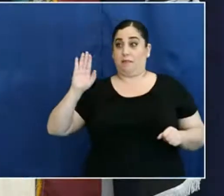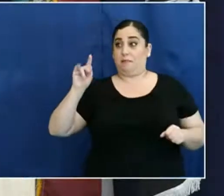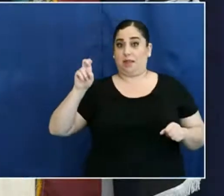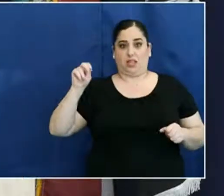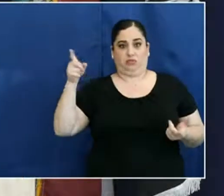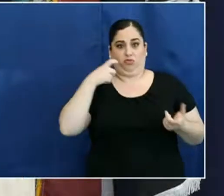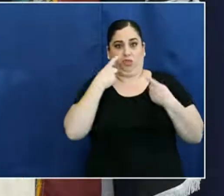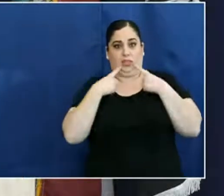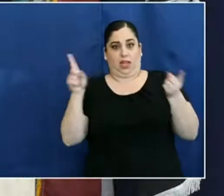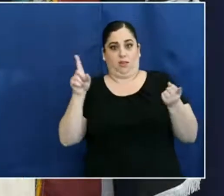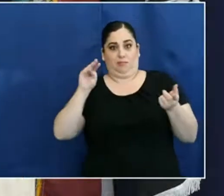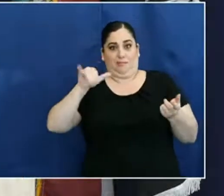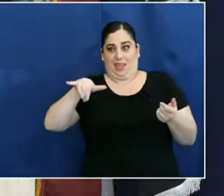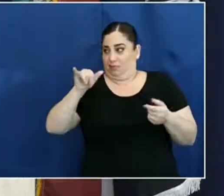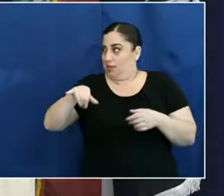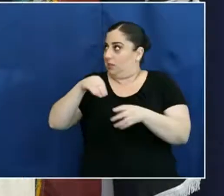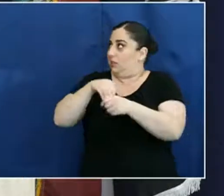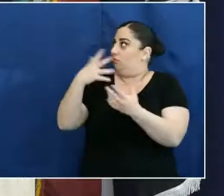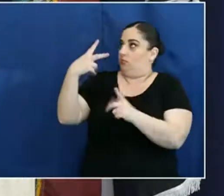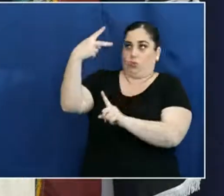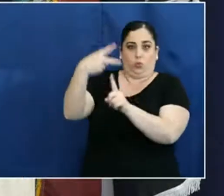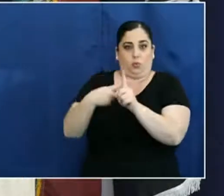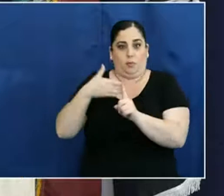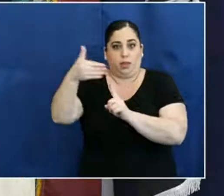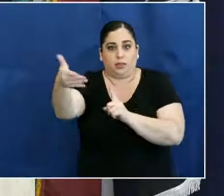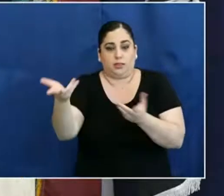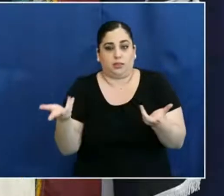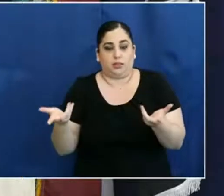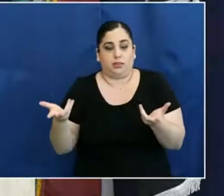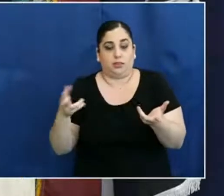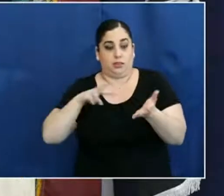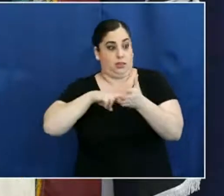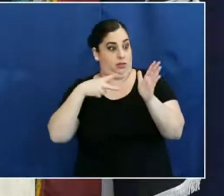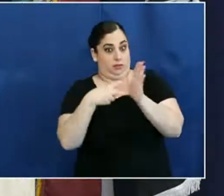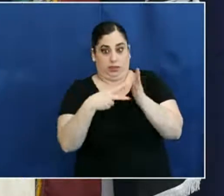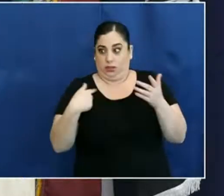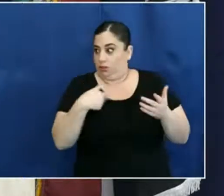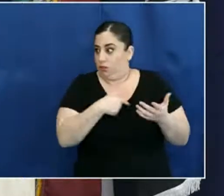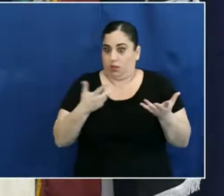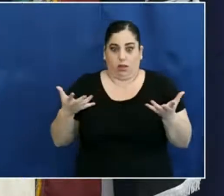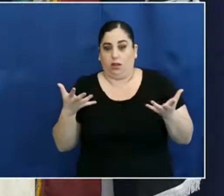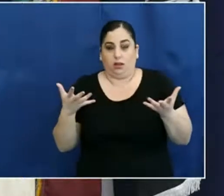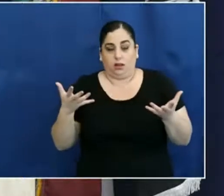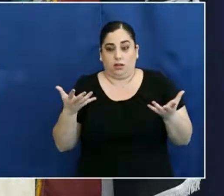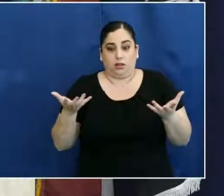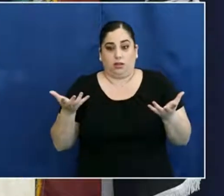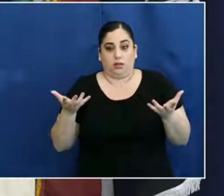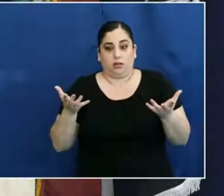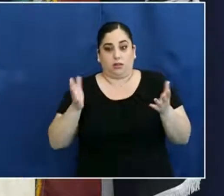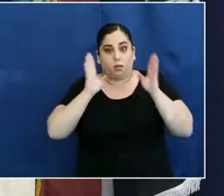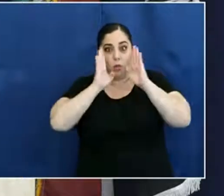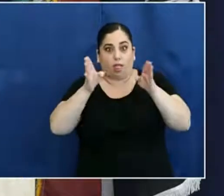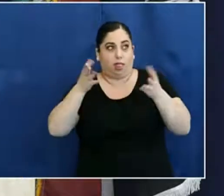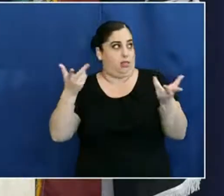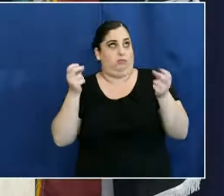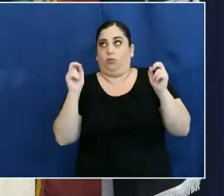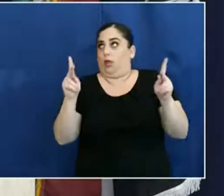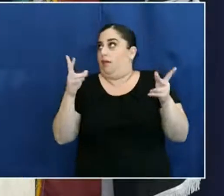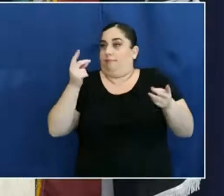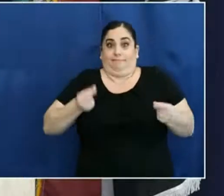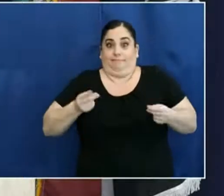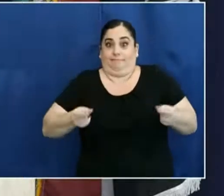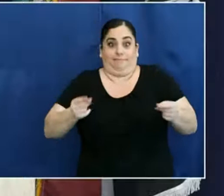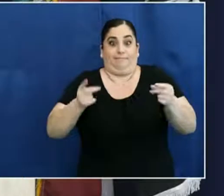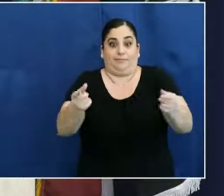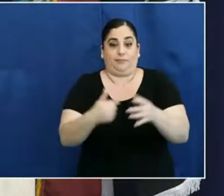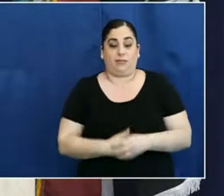week. We also got a small little chunk of J&J. Those have got to start increasing as well. And so,